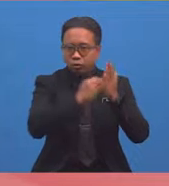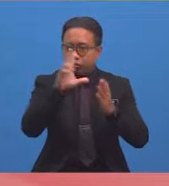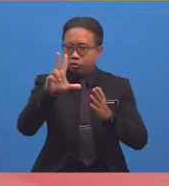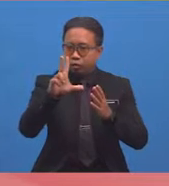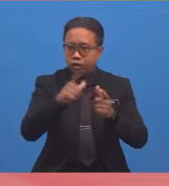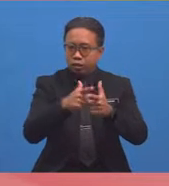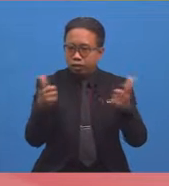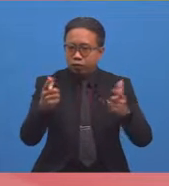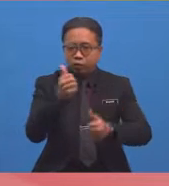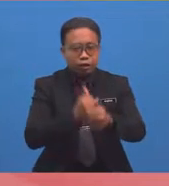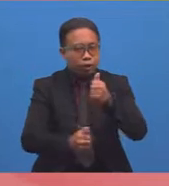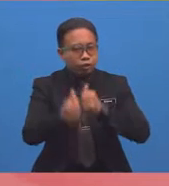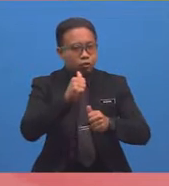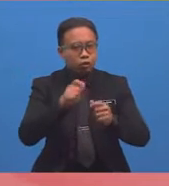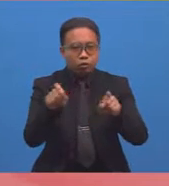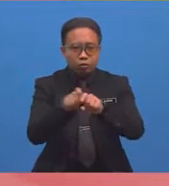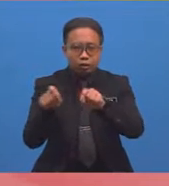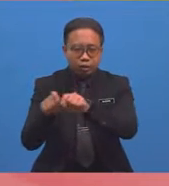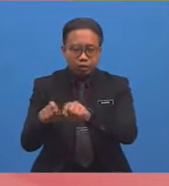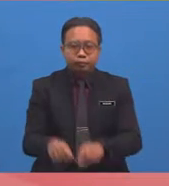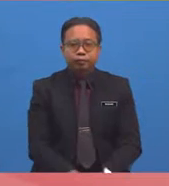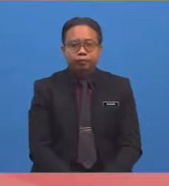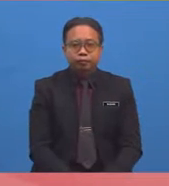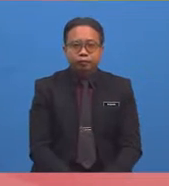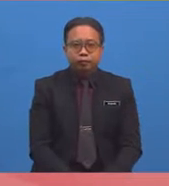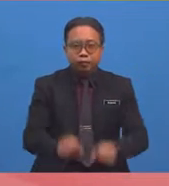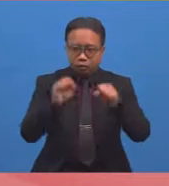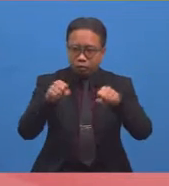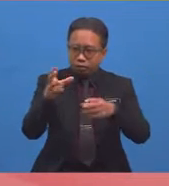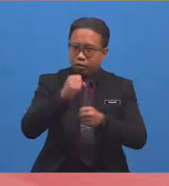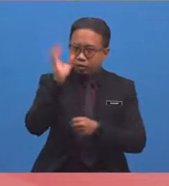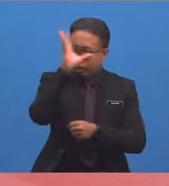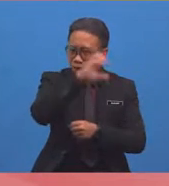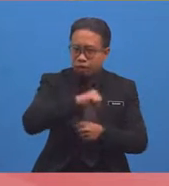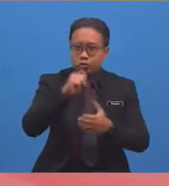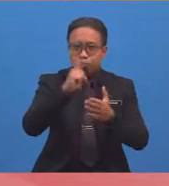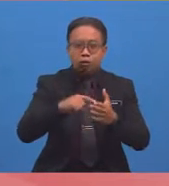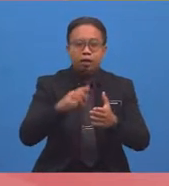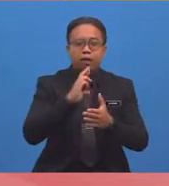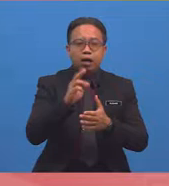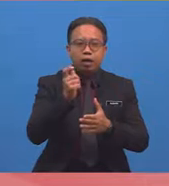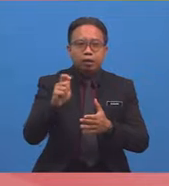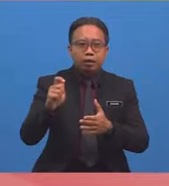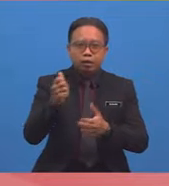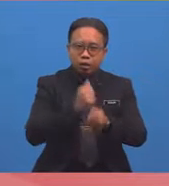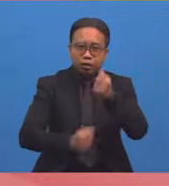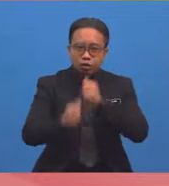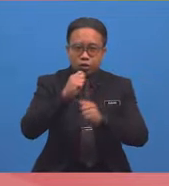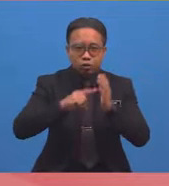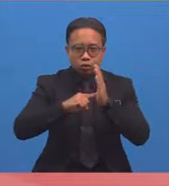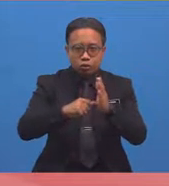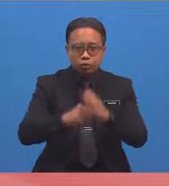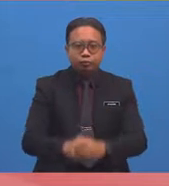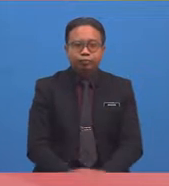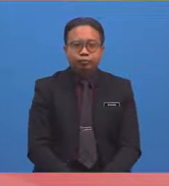actions together. And while you are at home watching this, you would have to guess, what are the actions shown? So boys